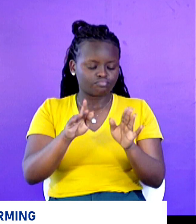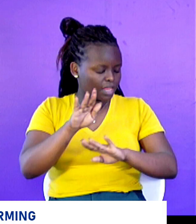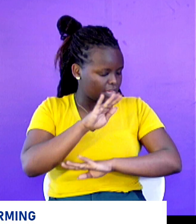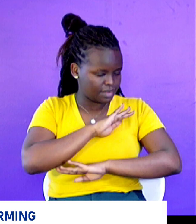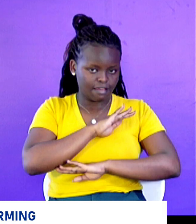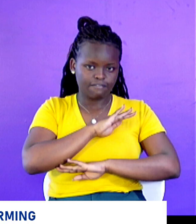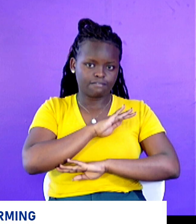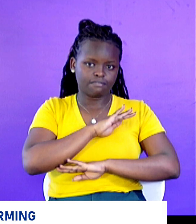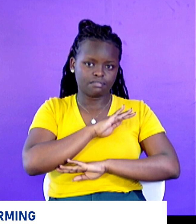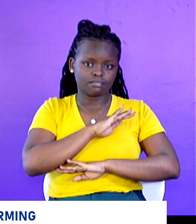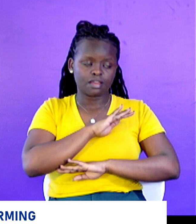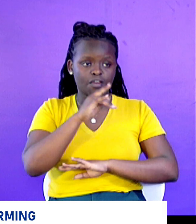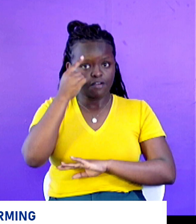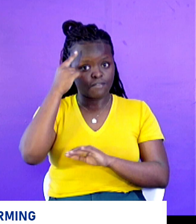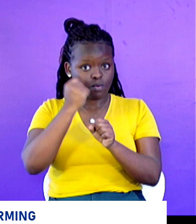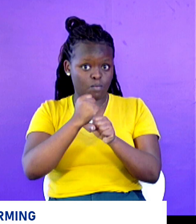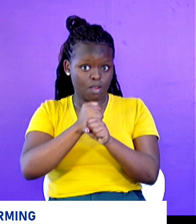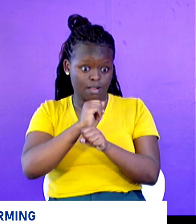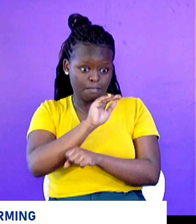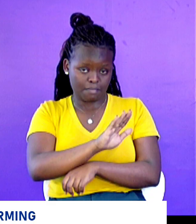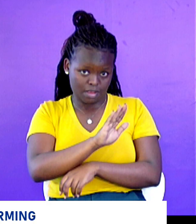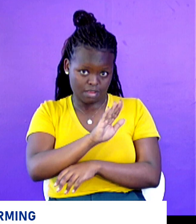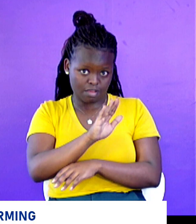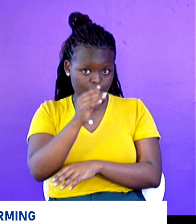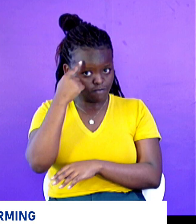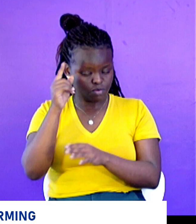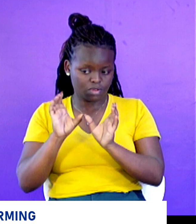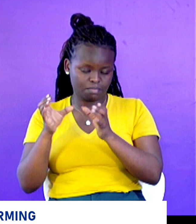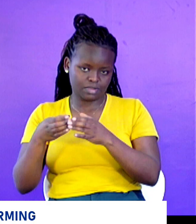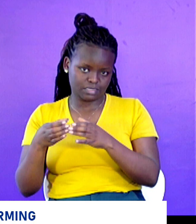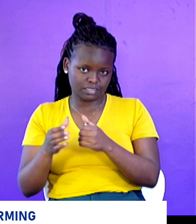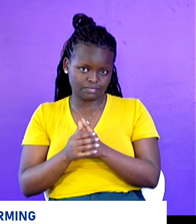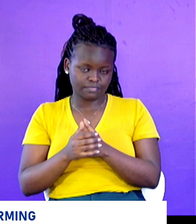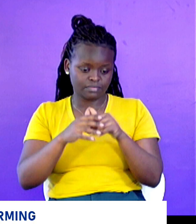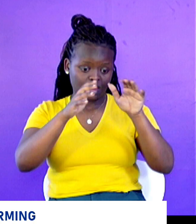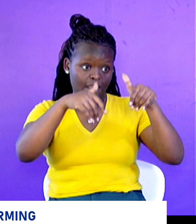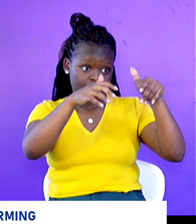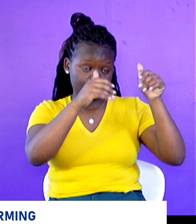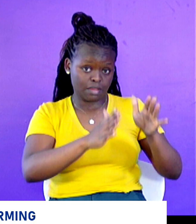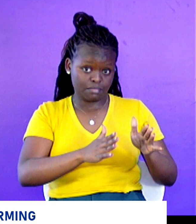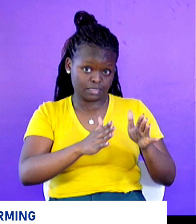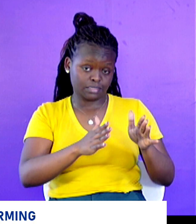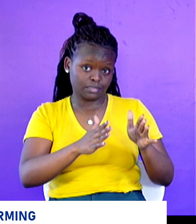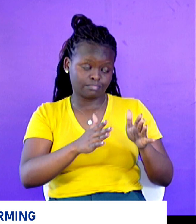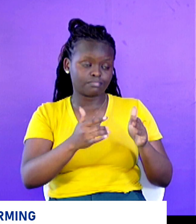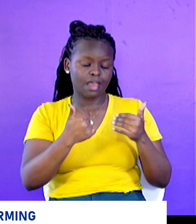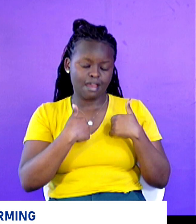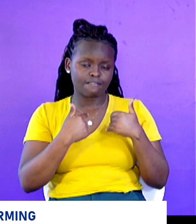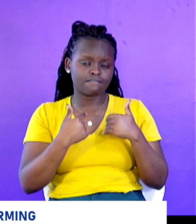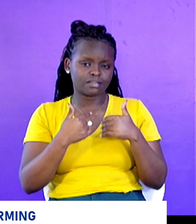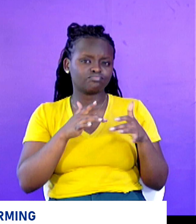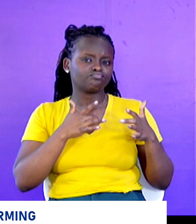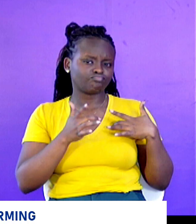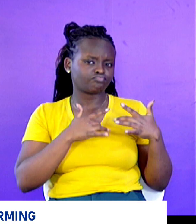sufficient to sustain operations of cooperatives. Farmers, however, raised concerns